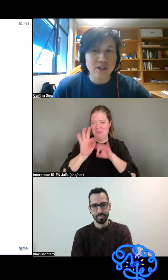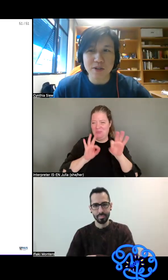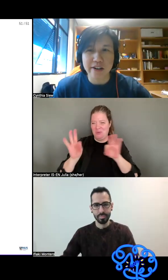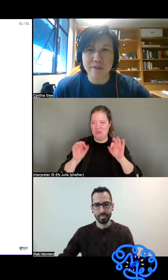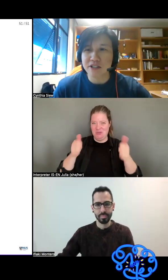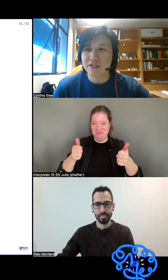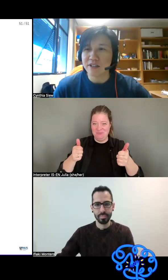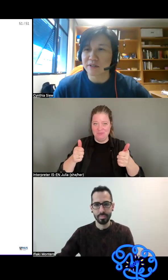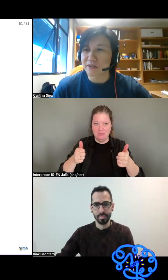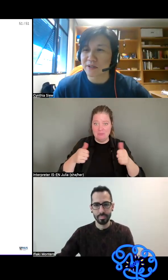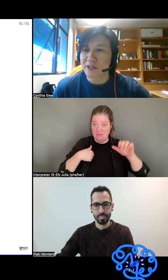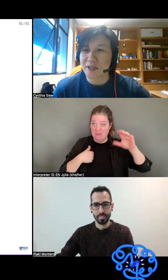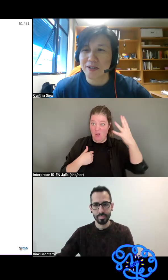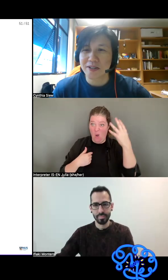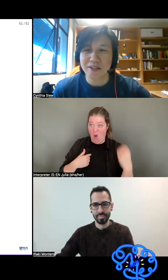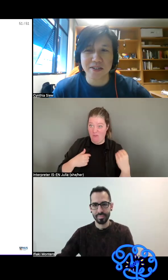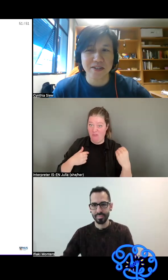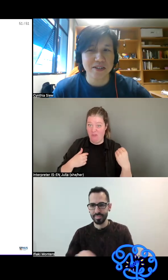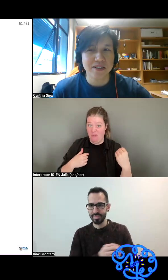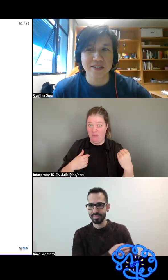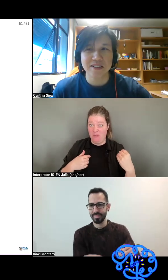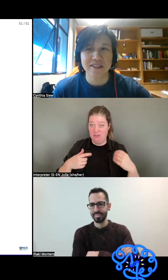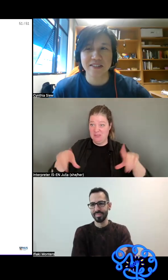Do I stop sharing my screen or?